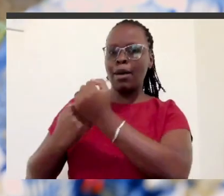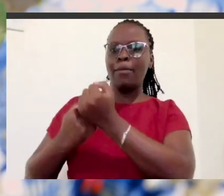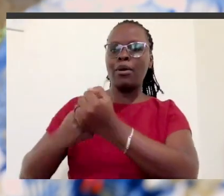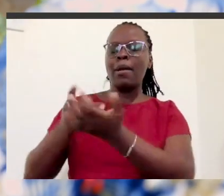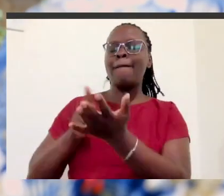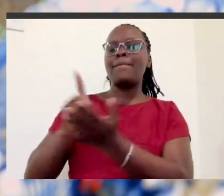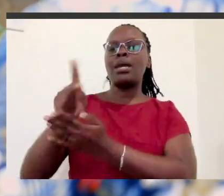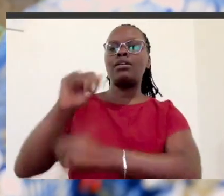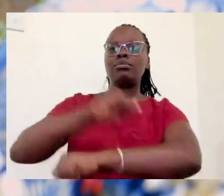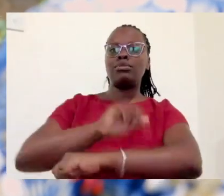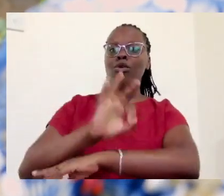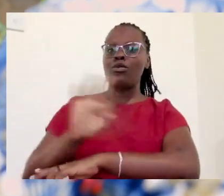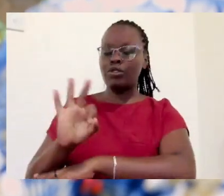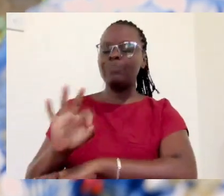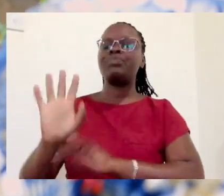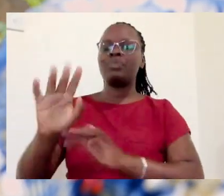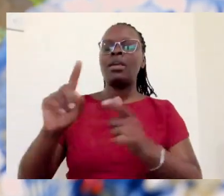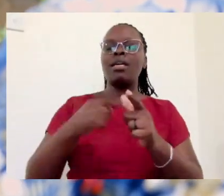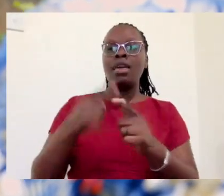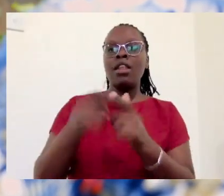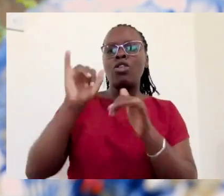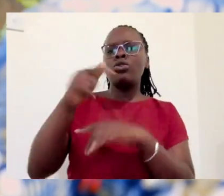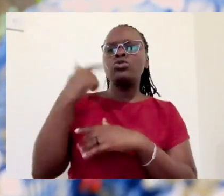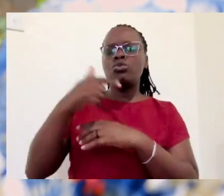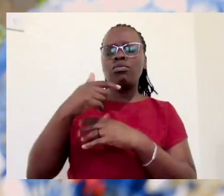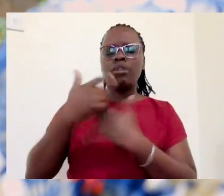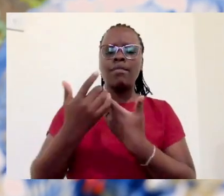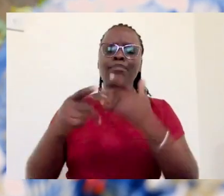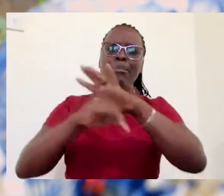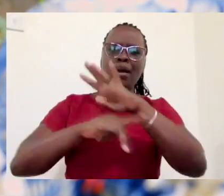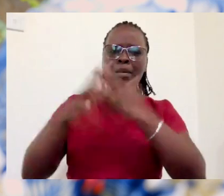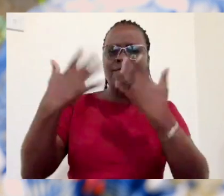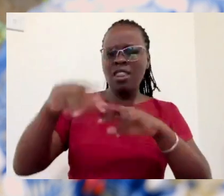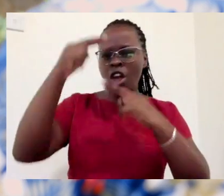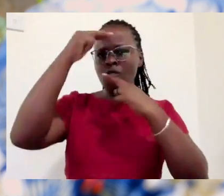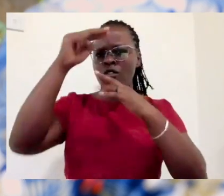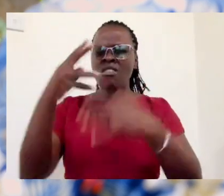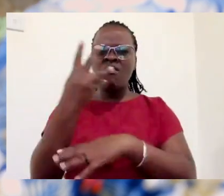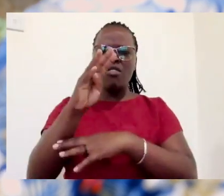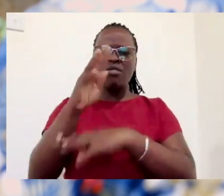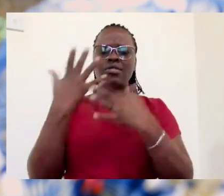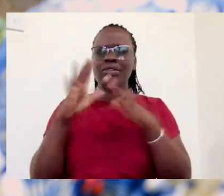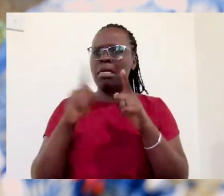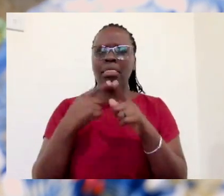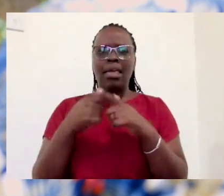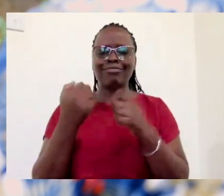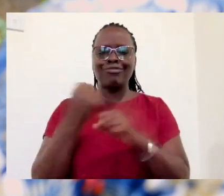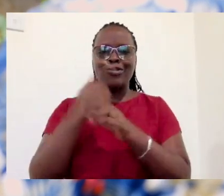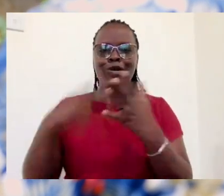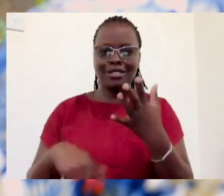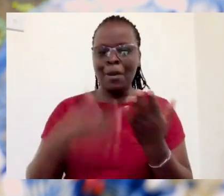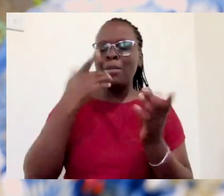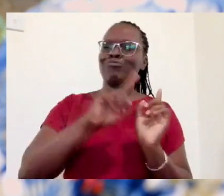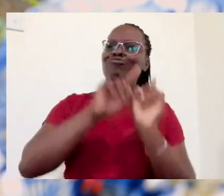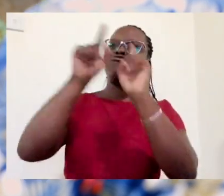the Cisco Networking Academy, where those who have finished the formal education, the basic education up to Form 4, they are being able